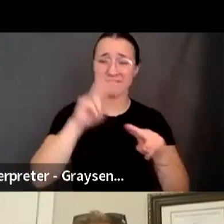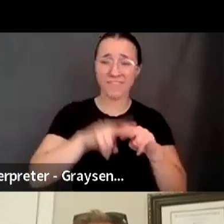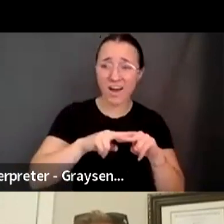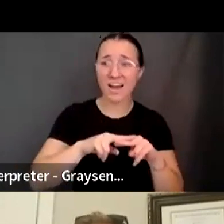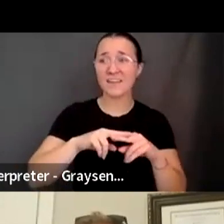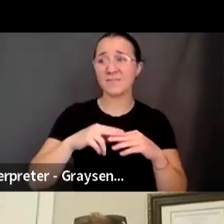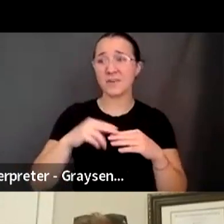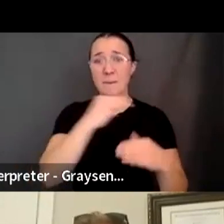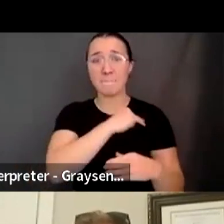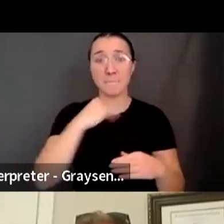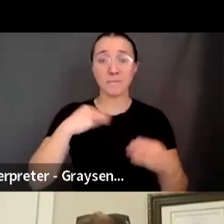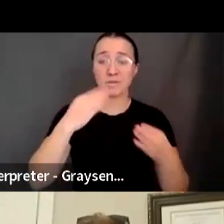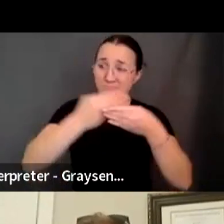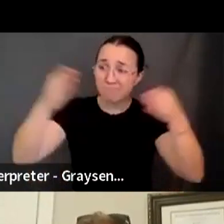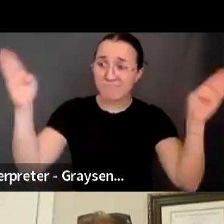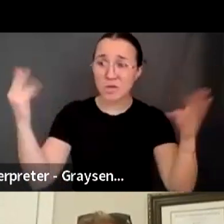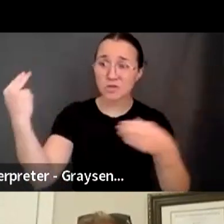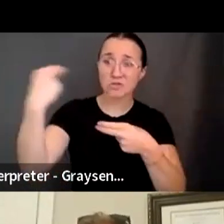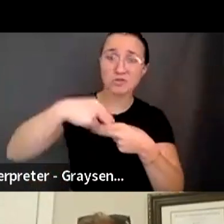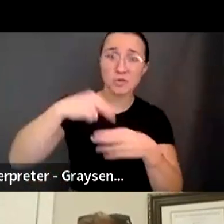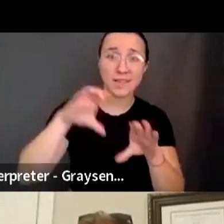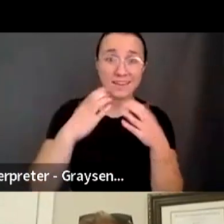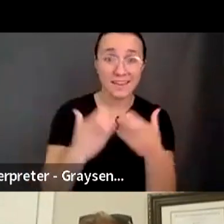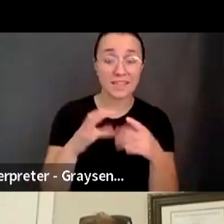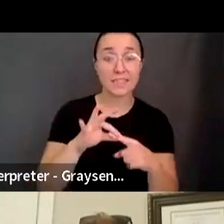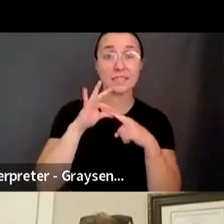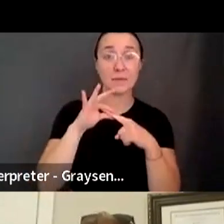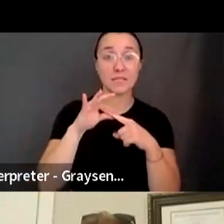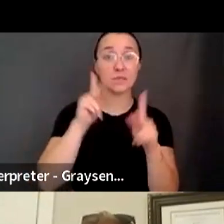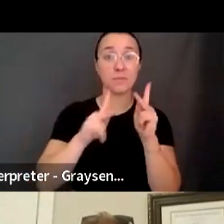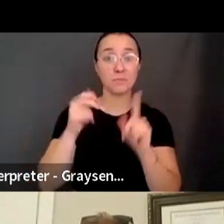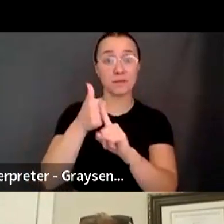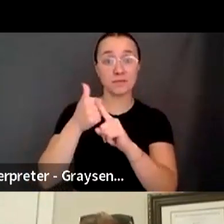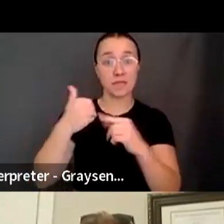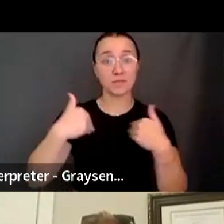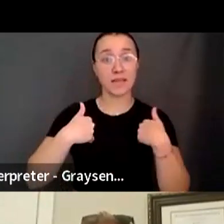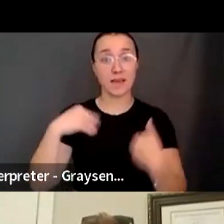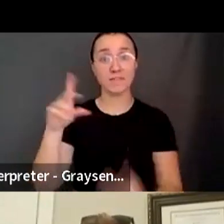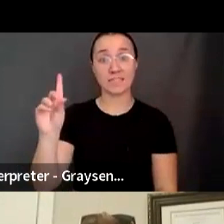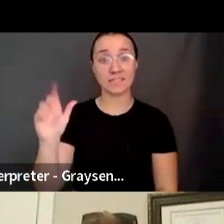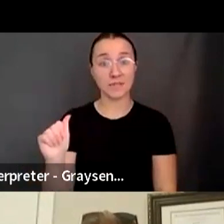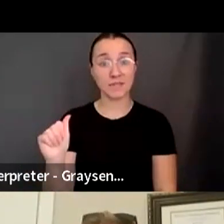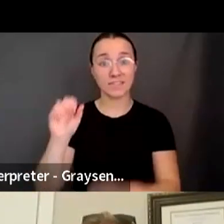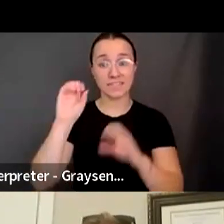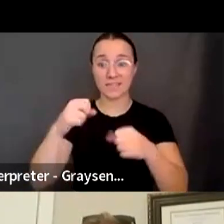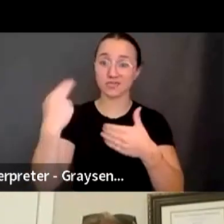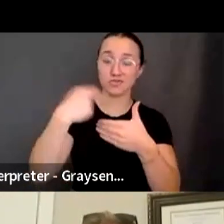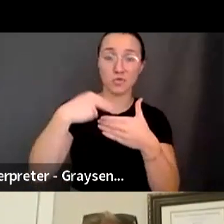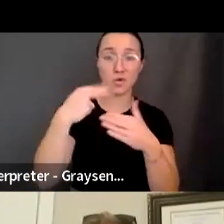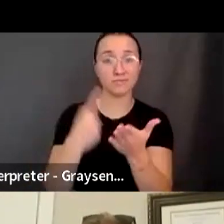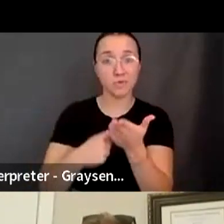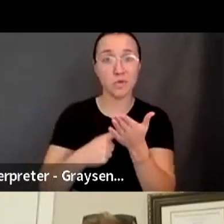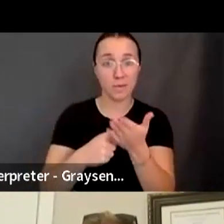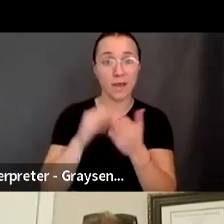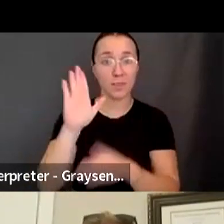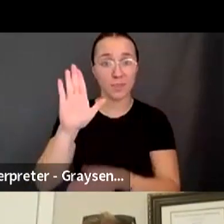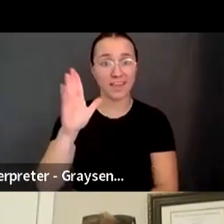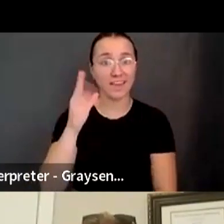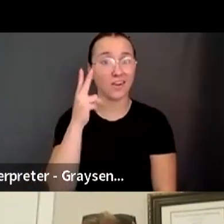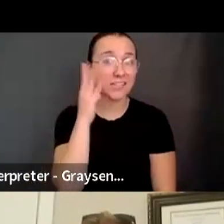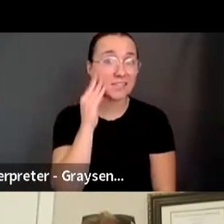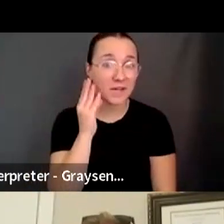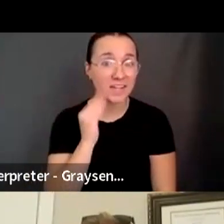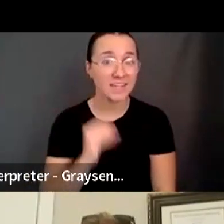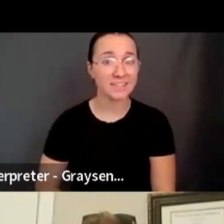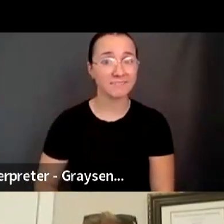of the wider community, especially people with disabilities, talking about this stuff. I thank you for telling me about that.